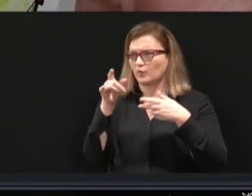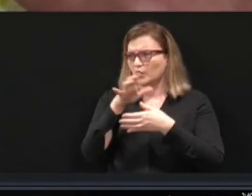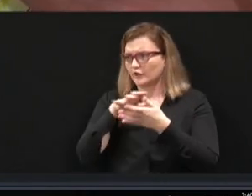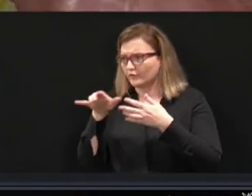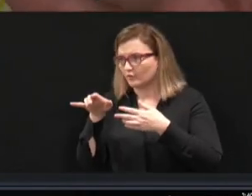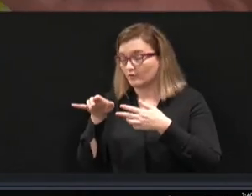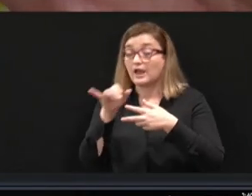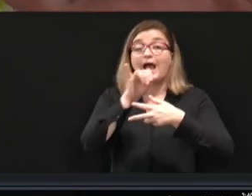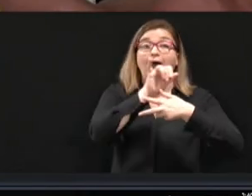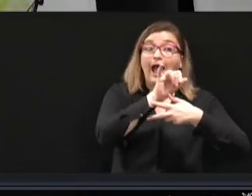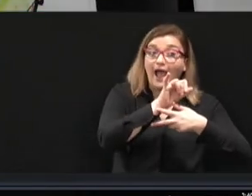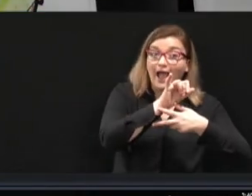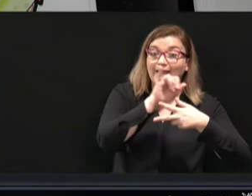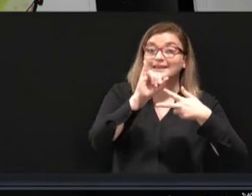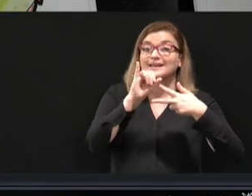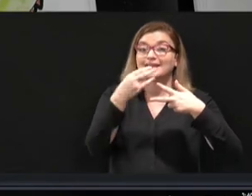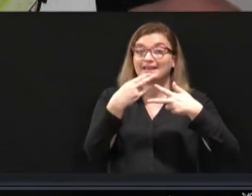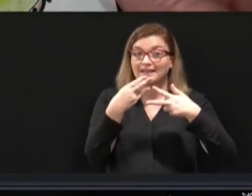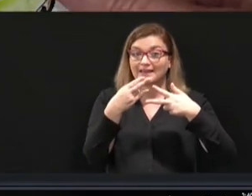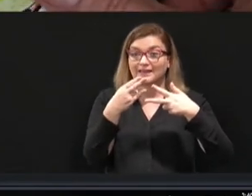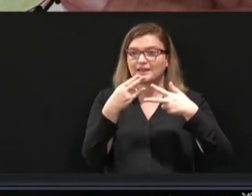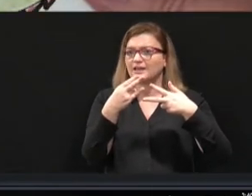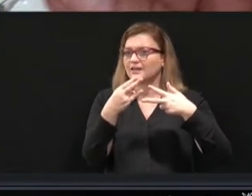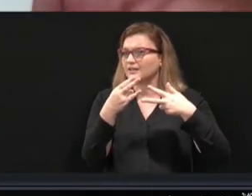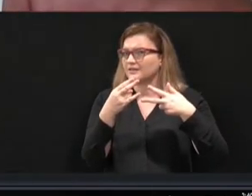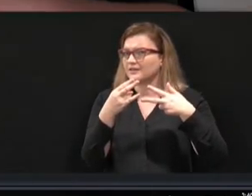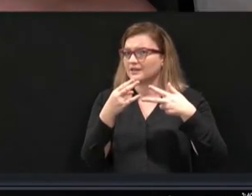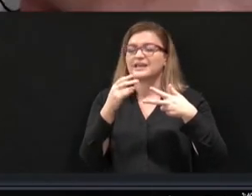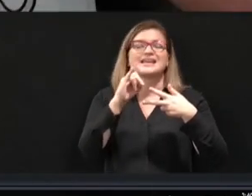I itch I.